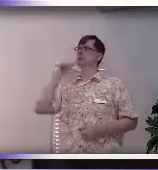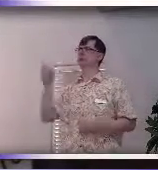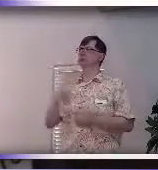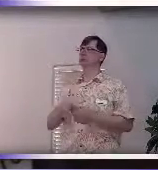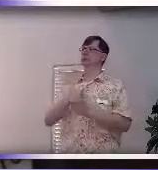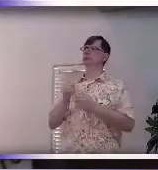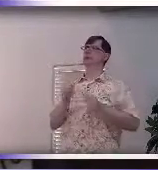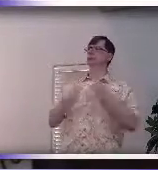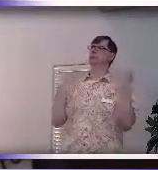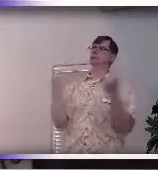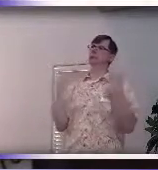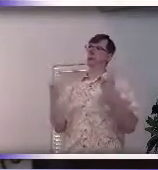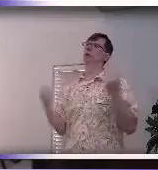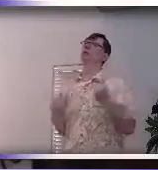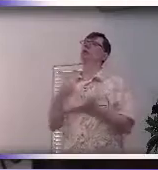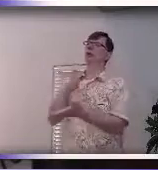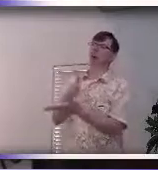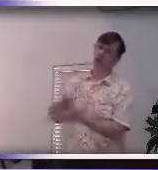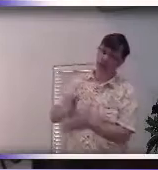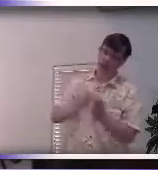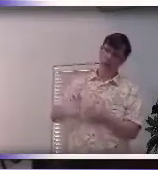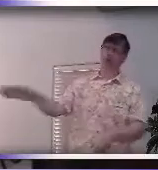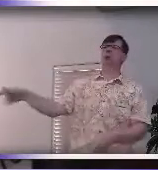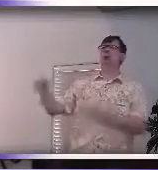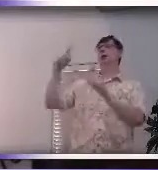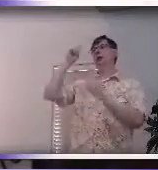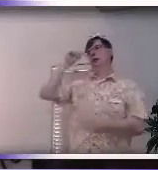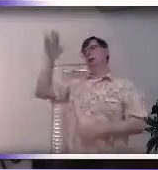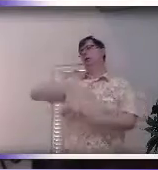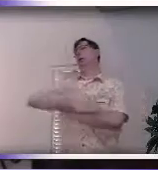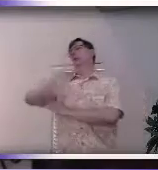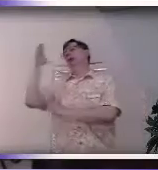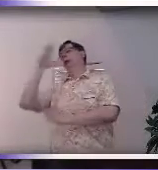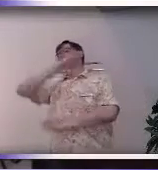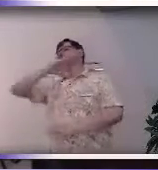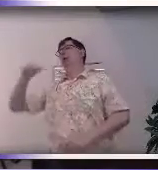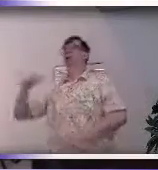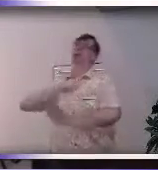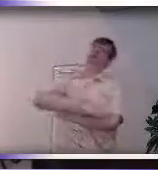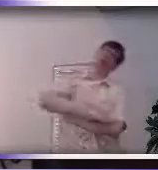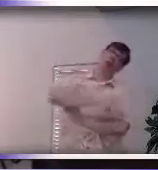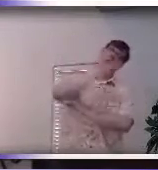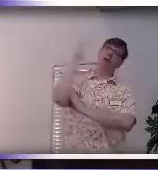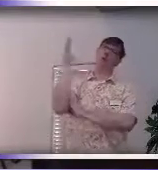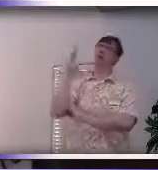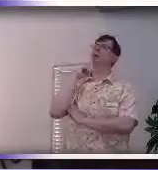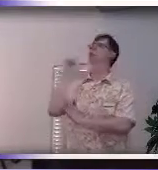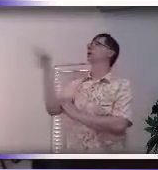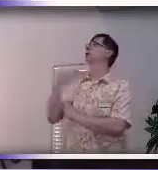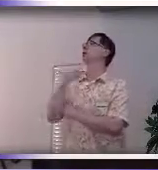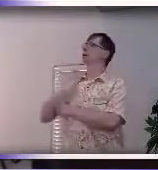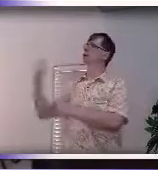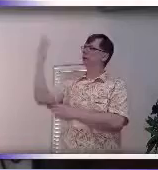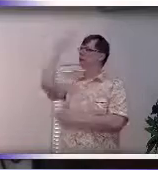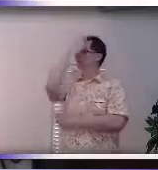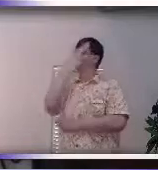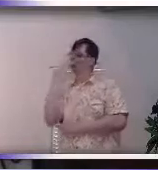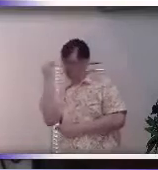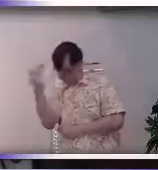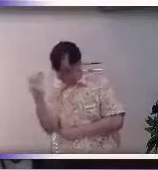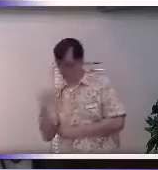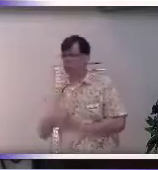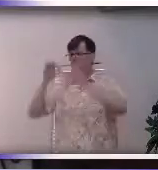through Texas for days and days, where you could fall asleep and wake up and not